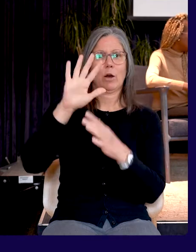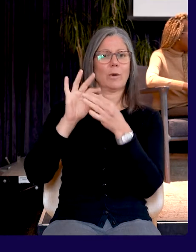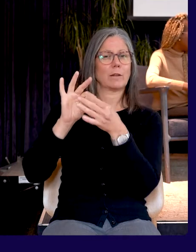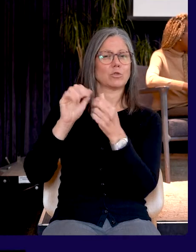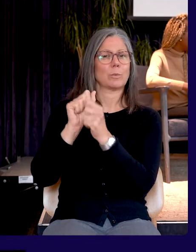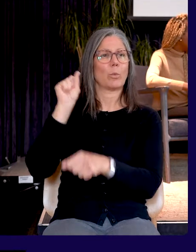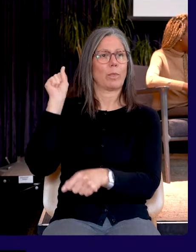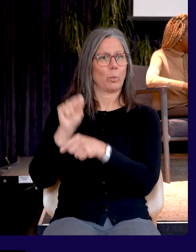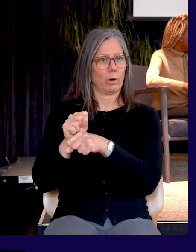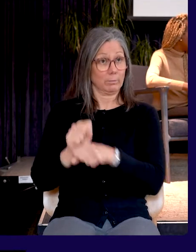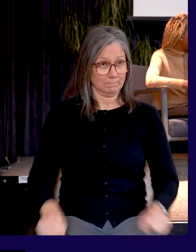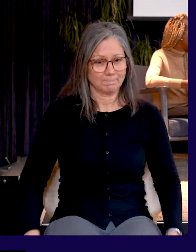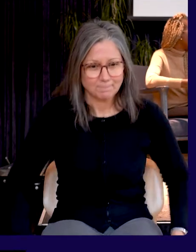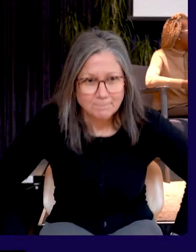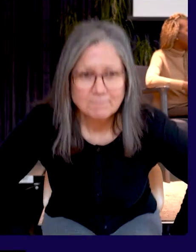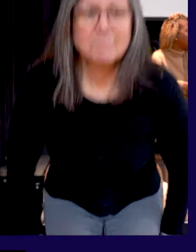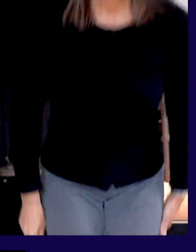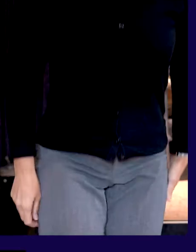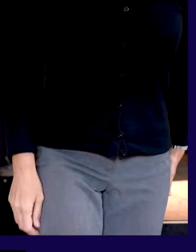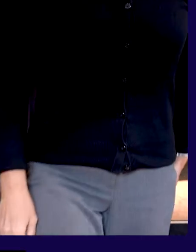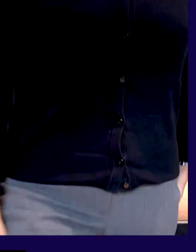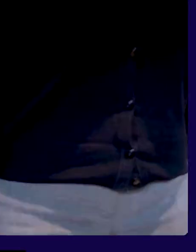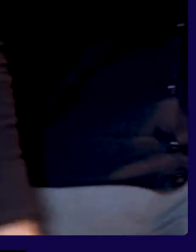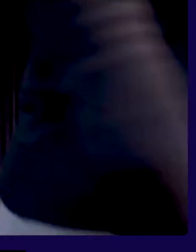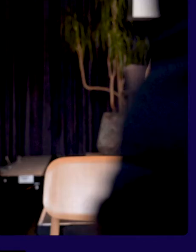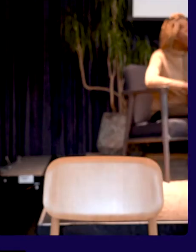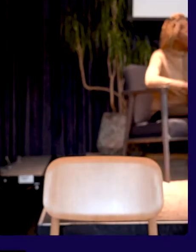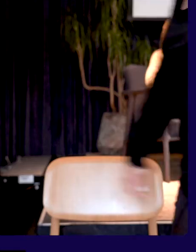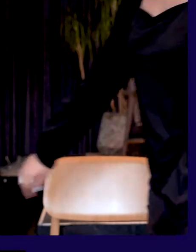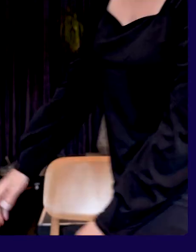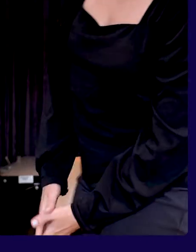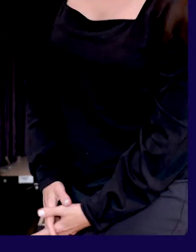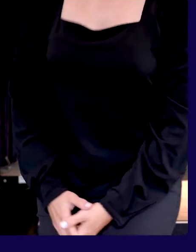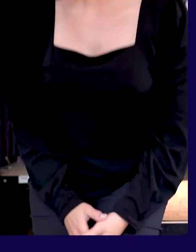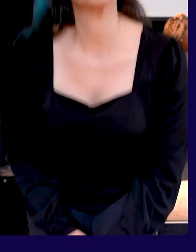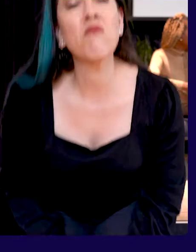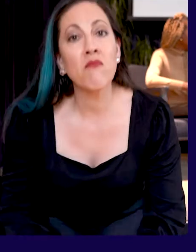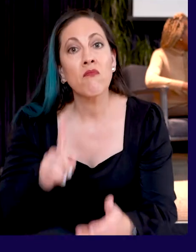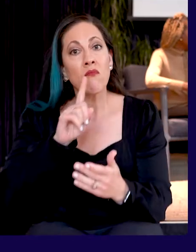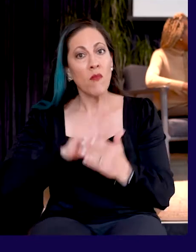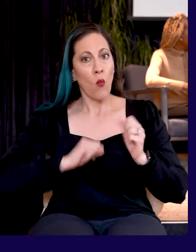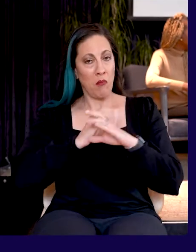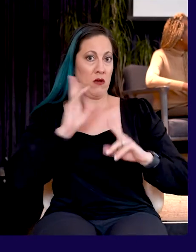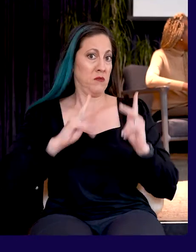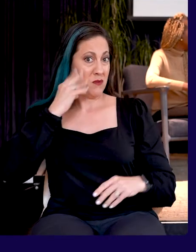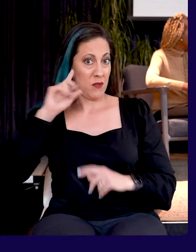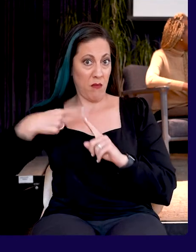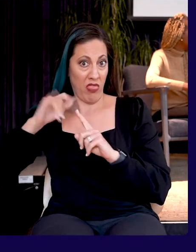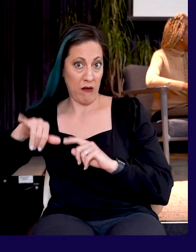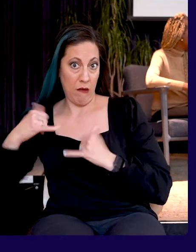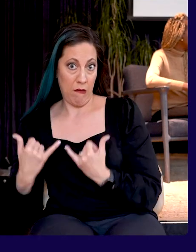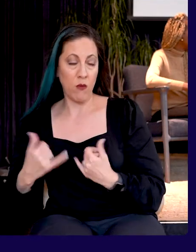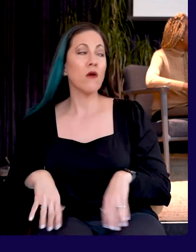relationship to work. What are some of the barriers to that, even now? I think when you have an unsustainable relationship with